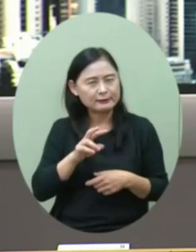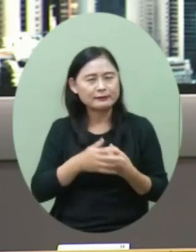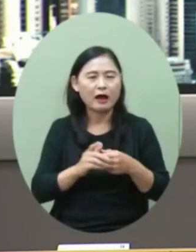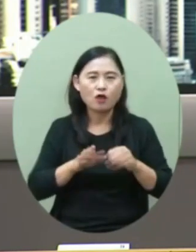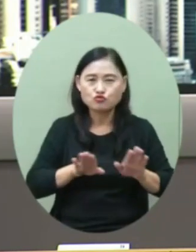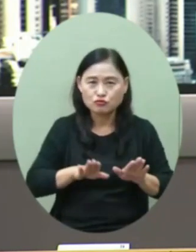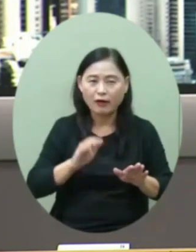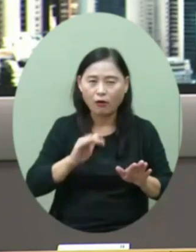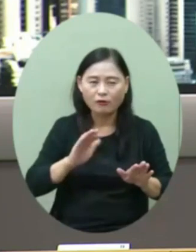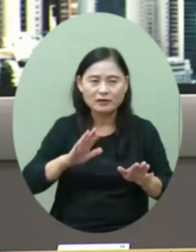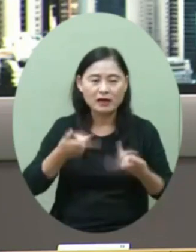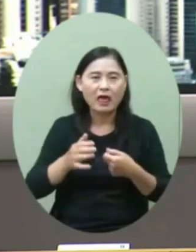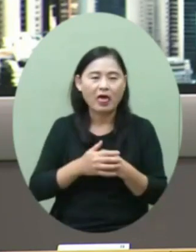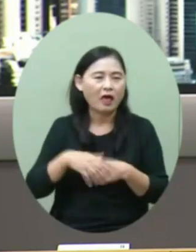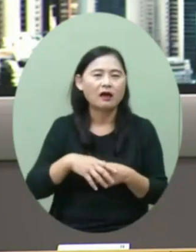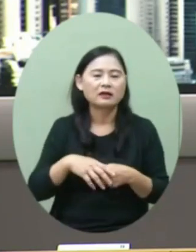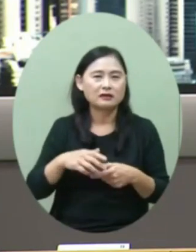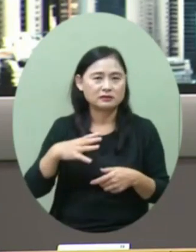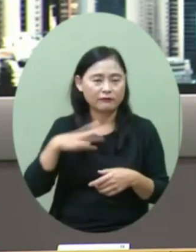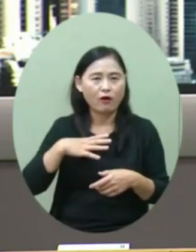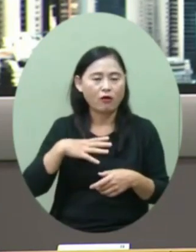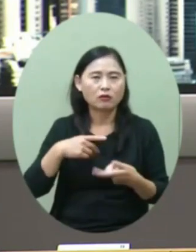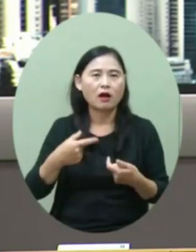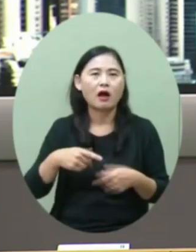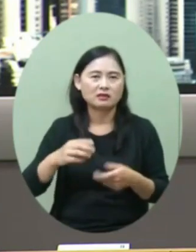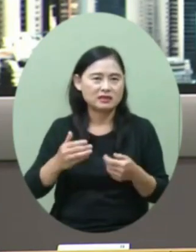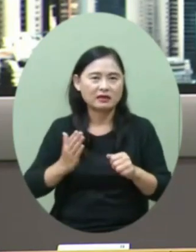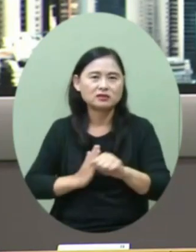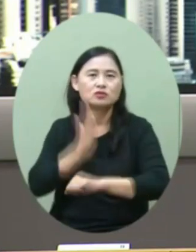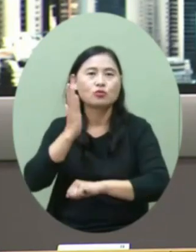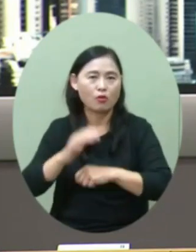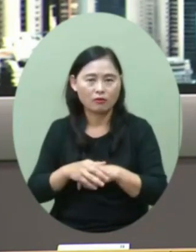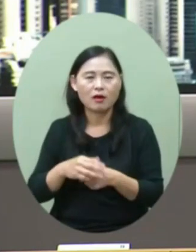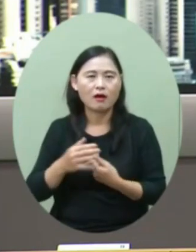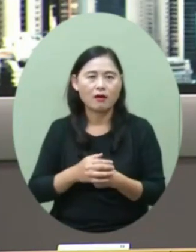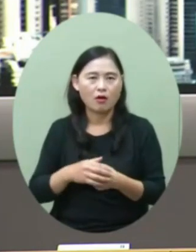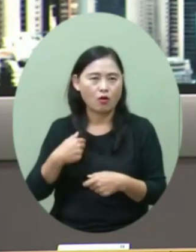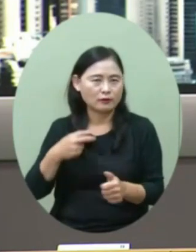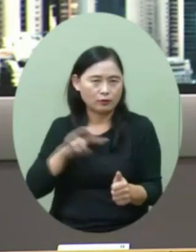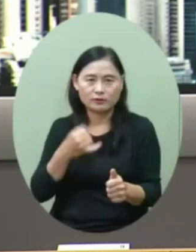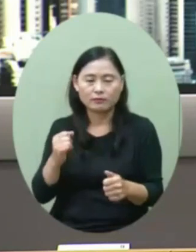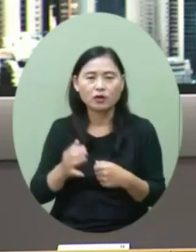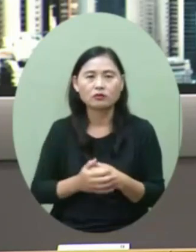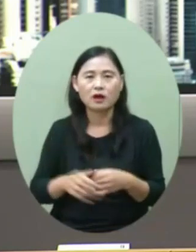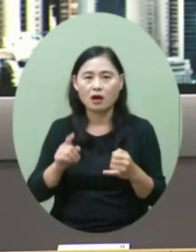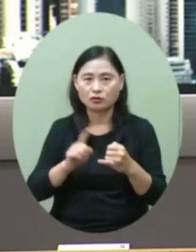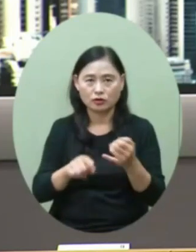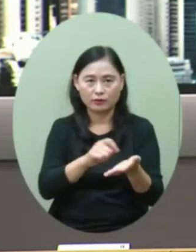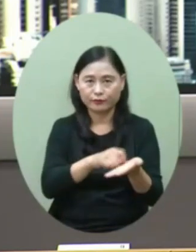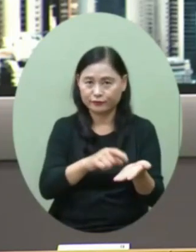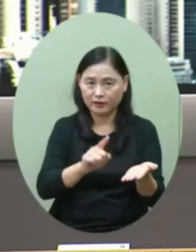international level. So there may be things which is beyond our ability to handle. And